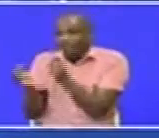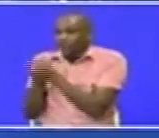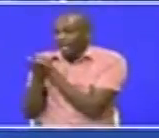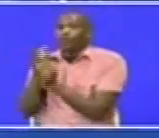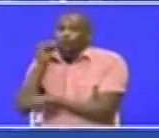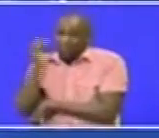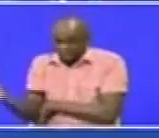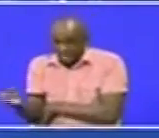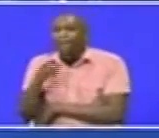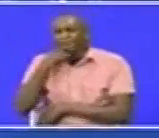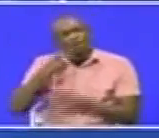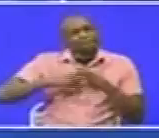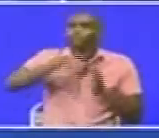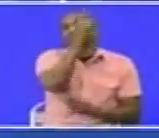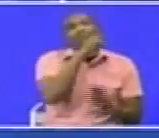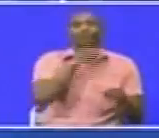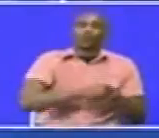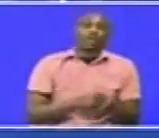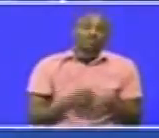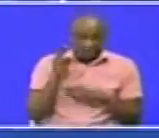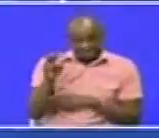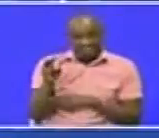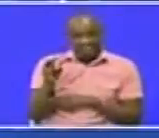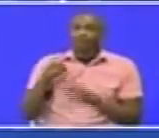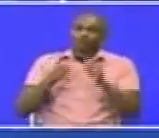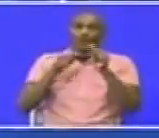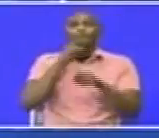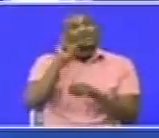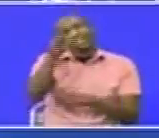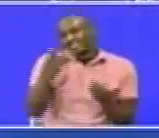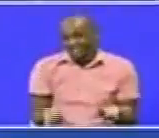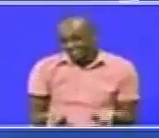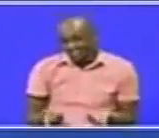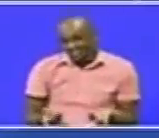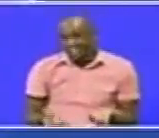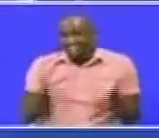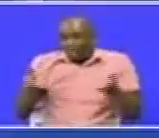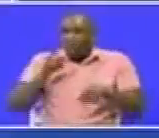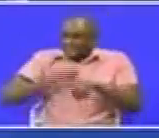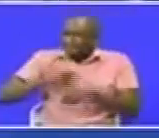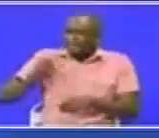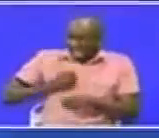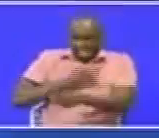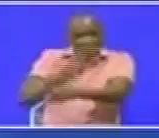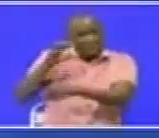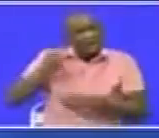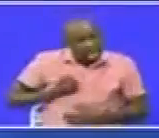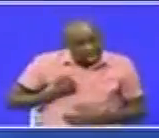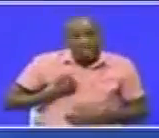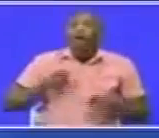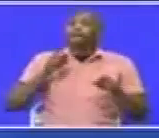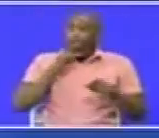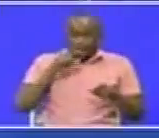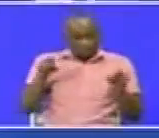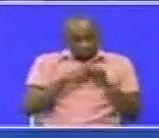some few chores at home so that she follows the boy to school. And as the girl is empowered, the boys too